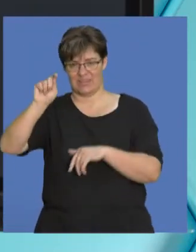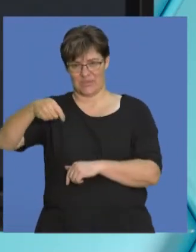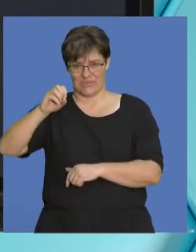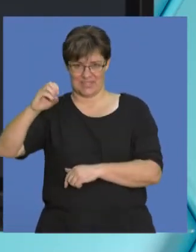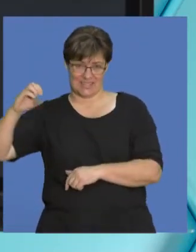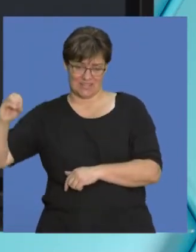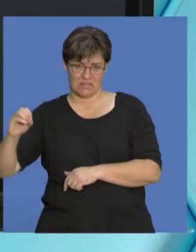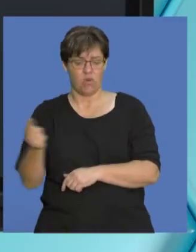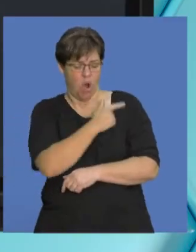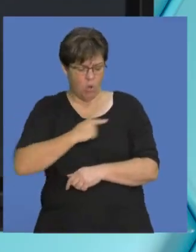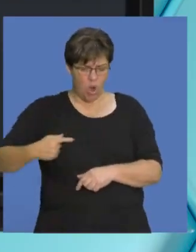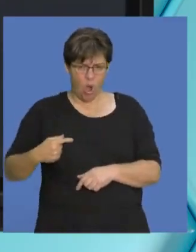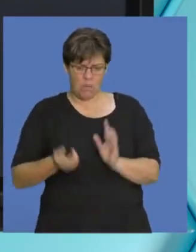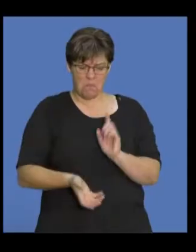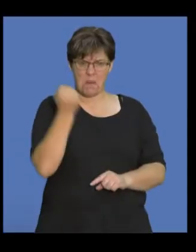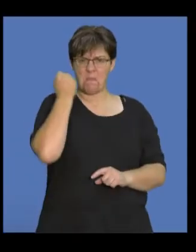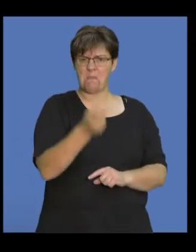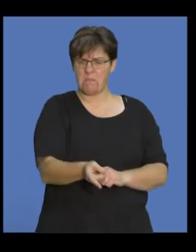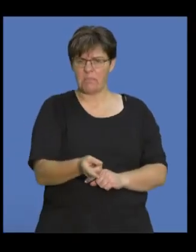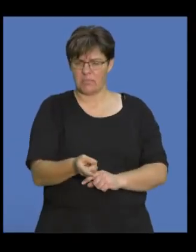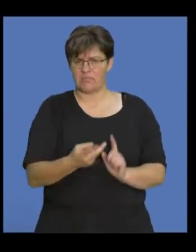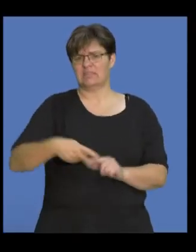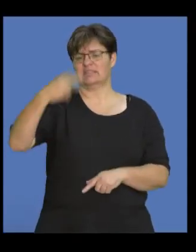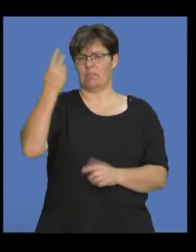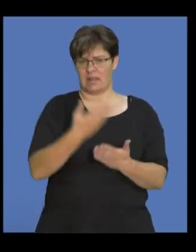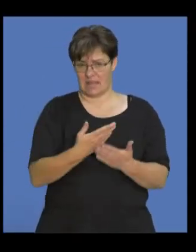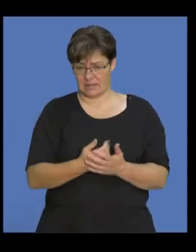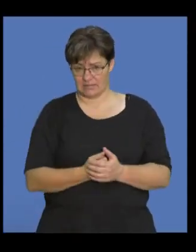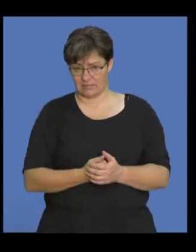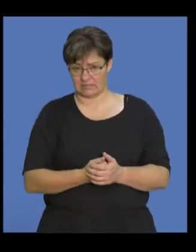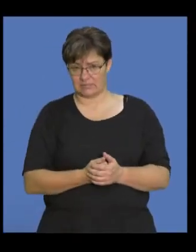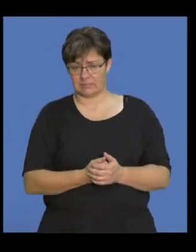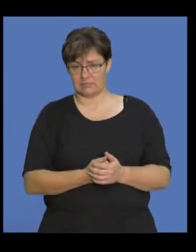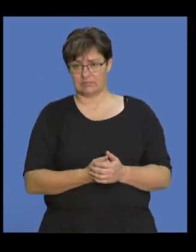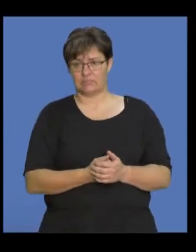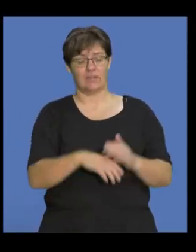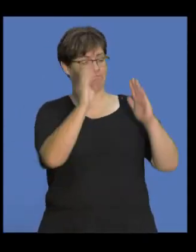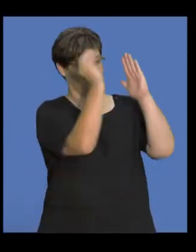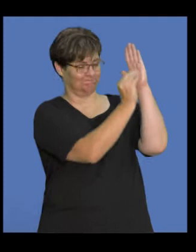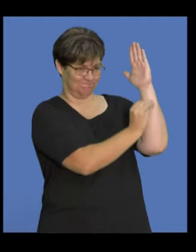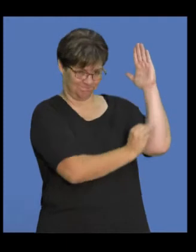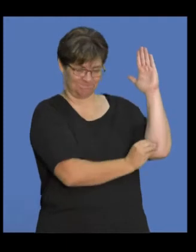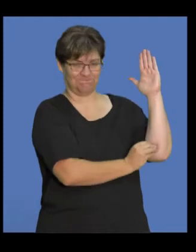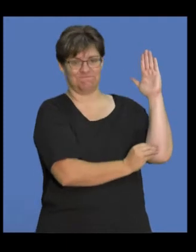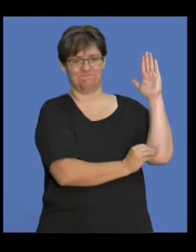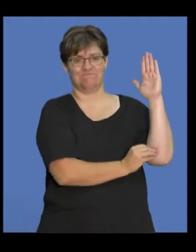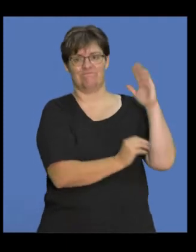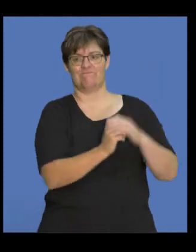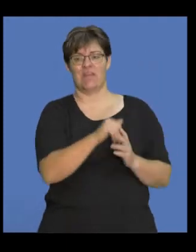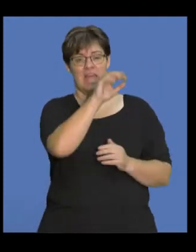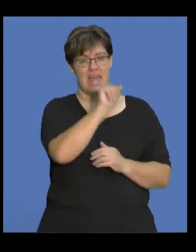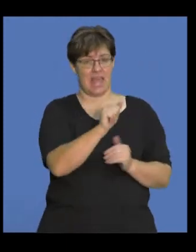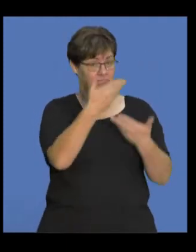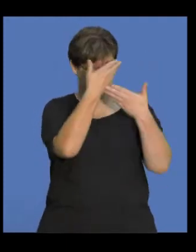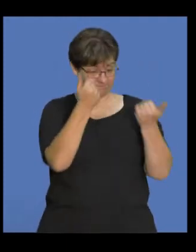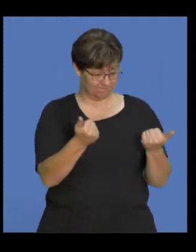that take place for it to double up and be 18,000. So my A value, I left it